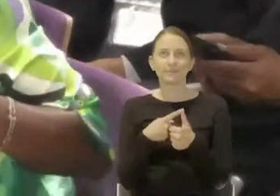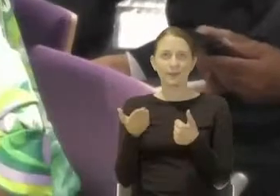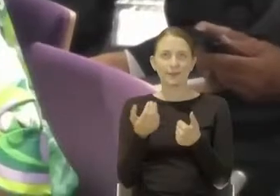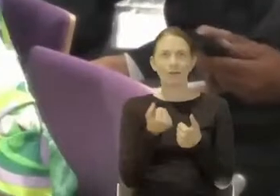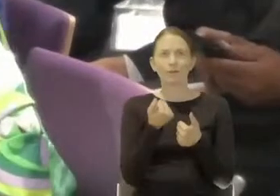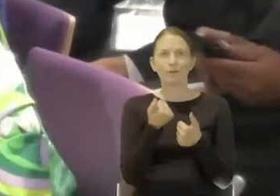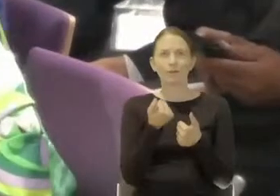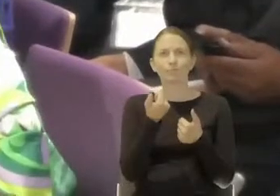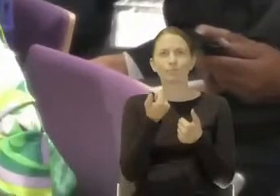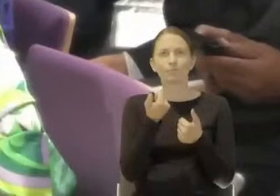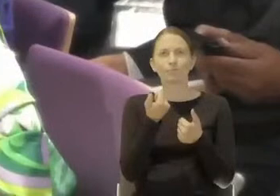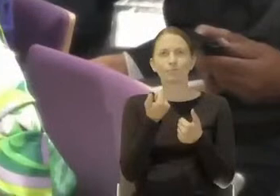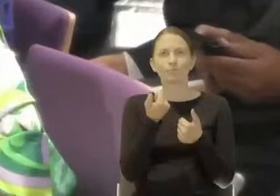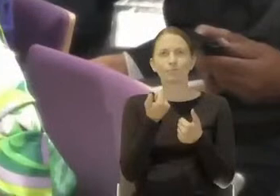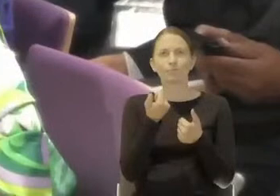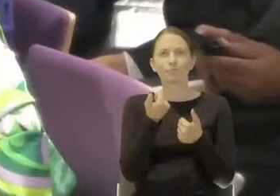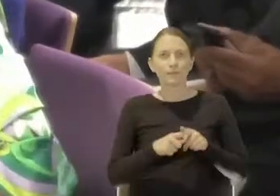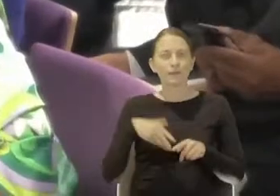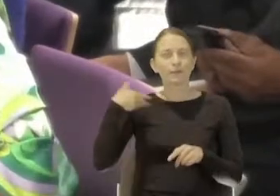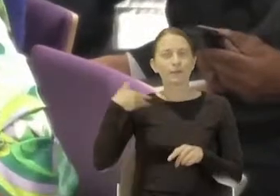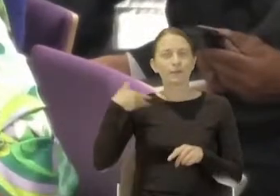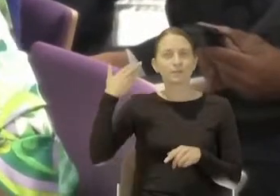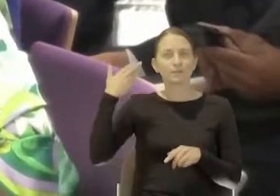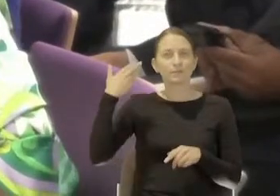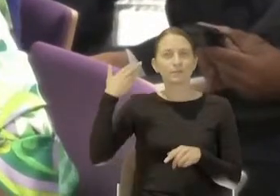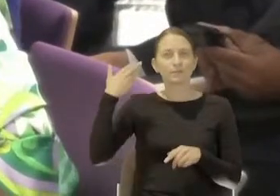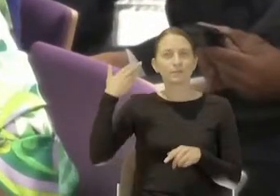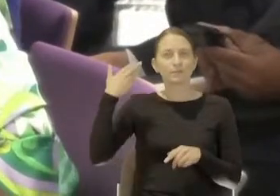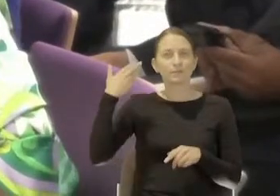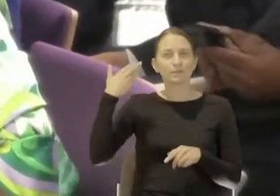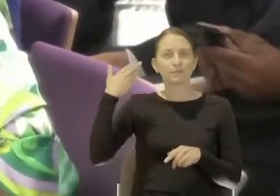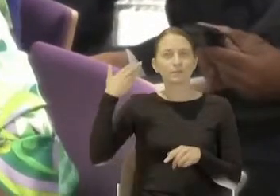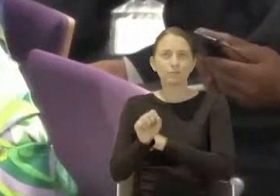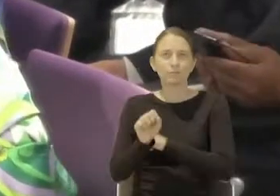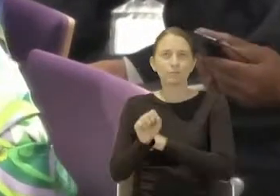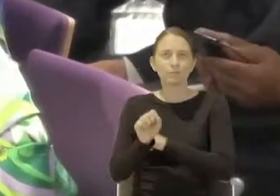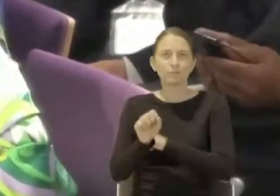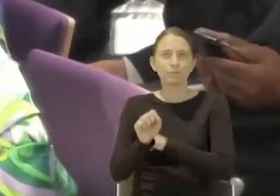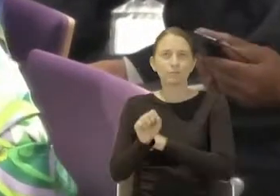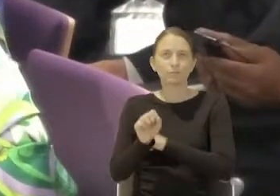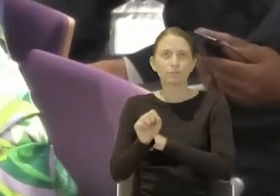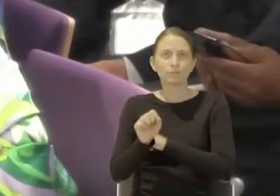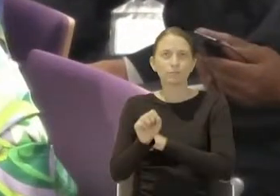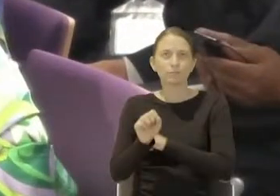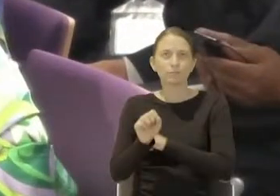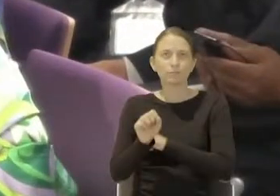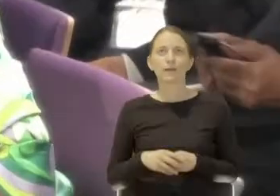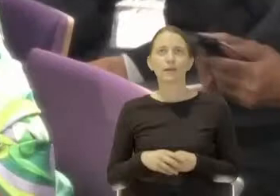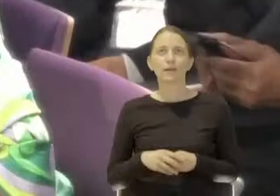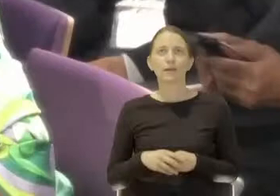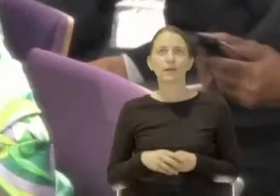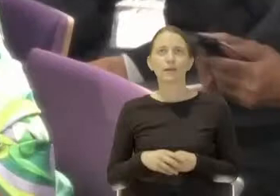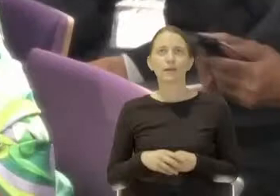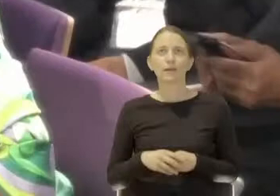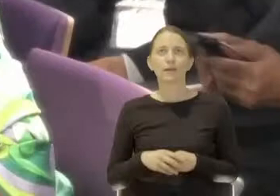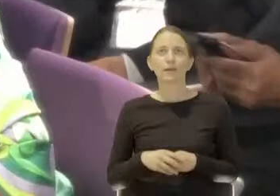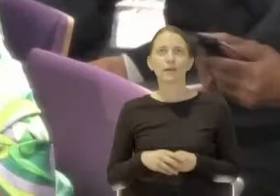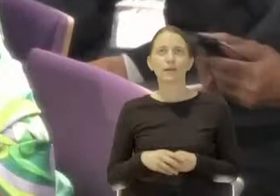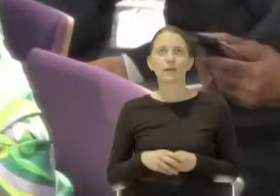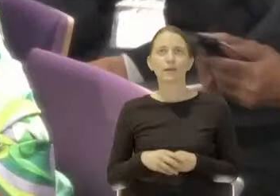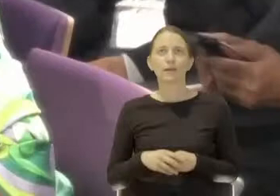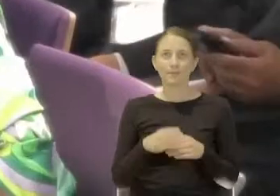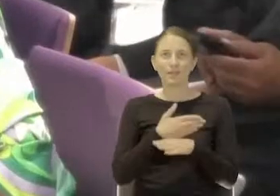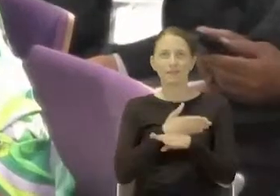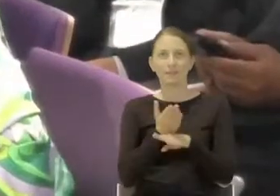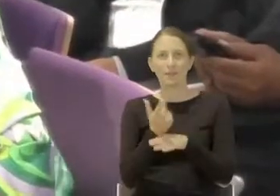We have this room from 4 o'clock. It's now 10 past 4, and the room will be closed at 6:30.